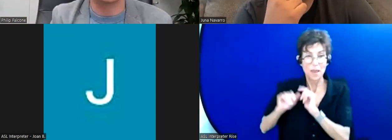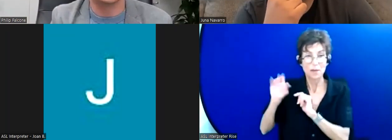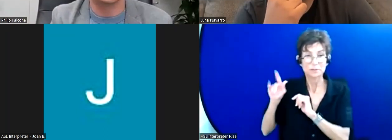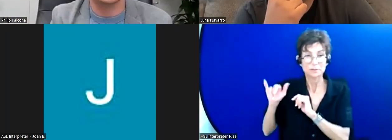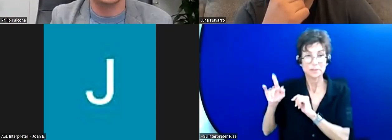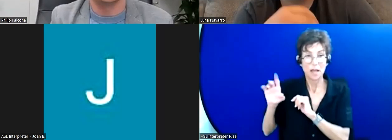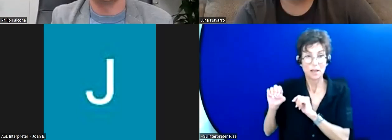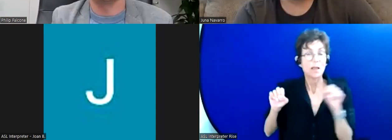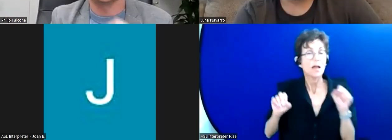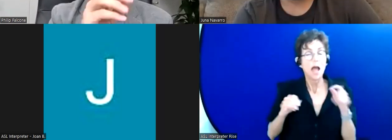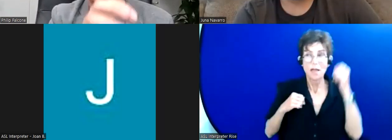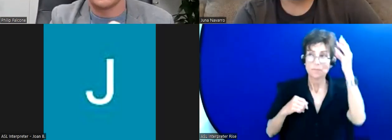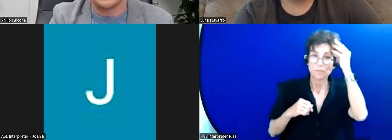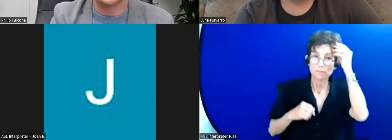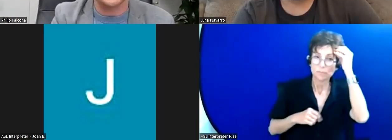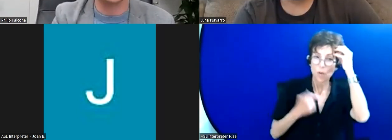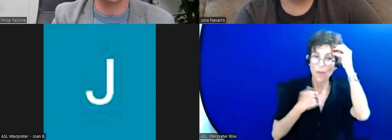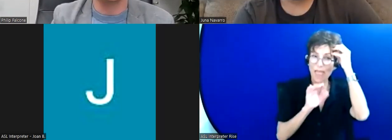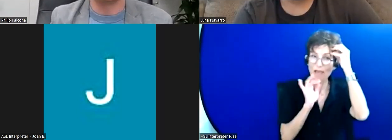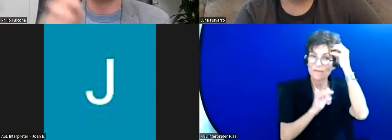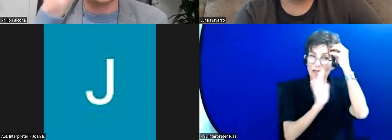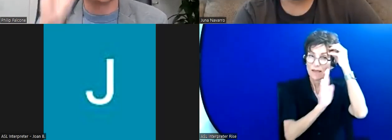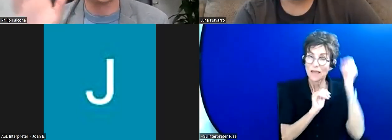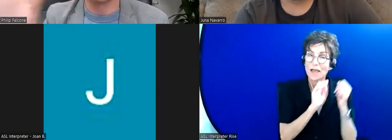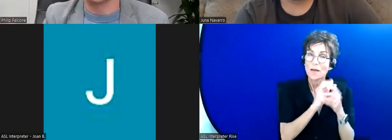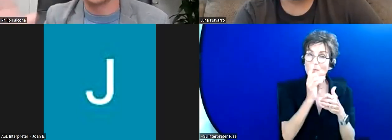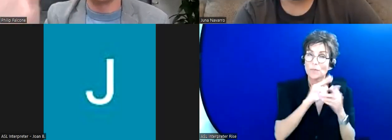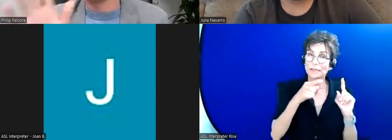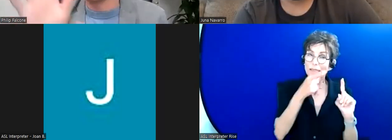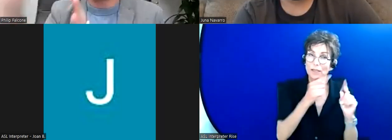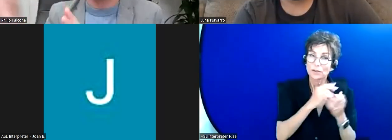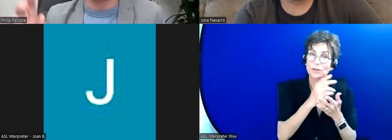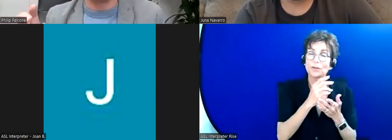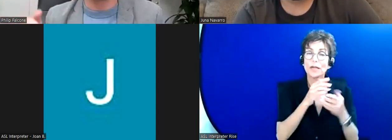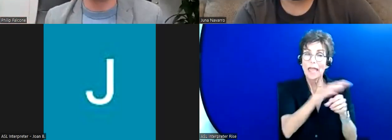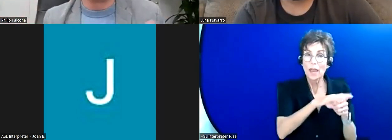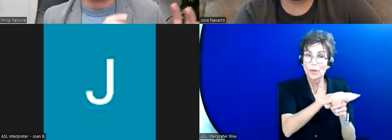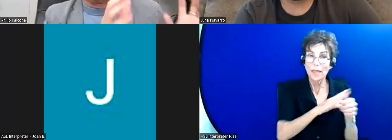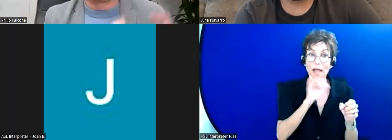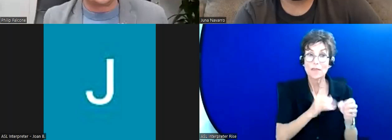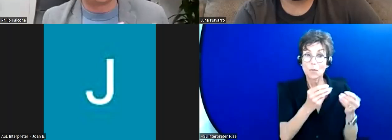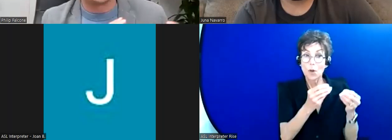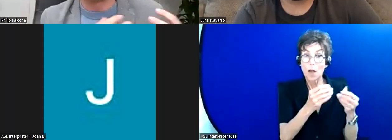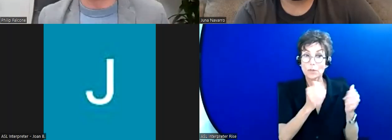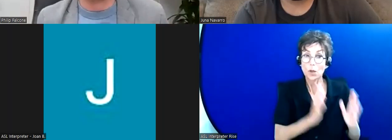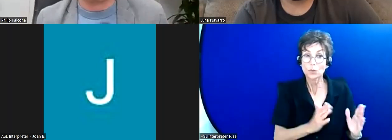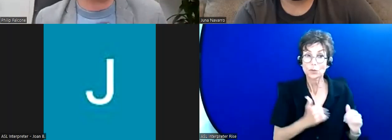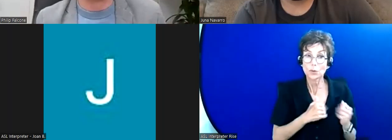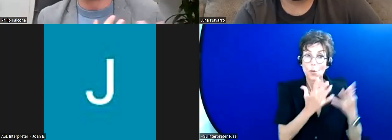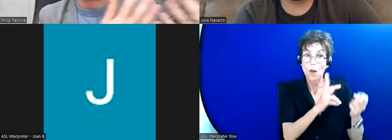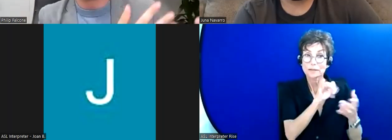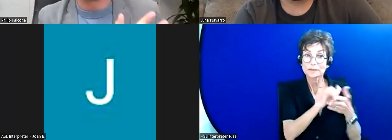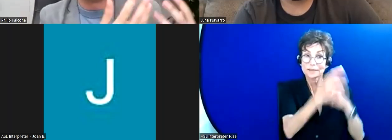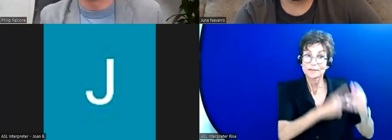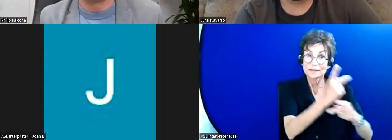this neighborhood. The property owner has a vision for this type of art. In our office, of course, we have our